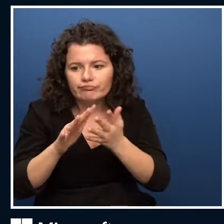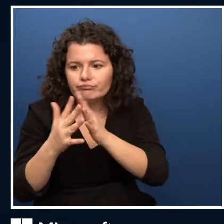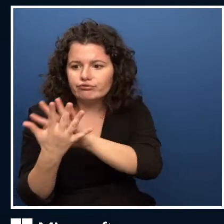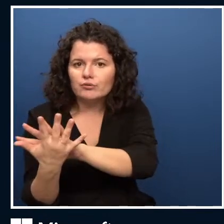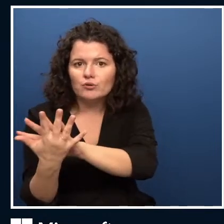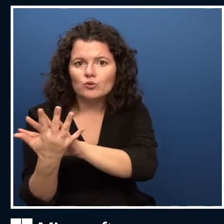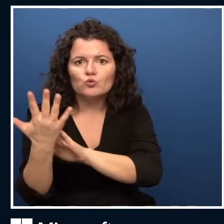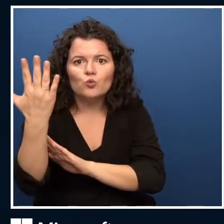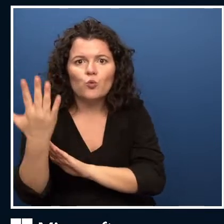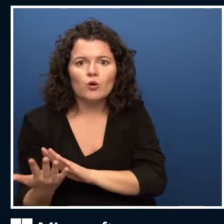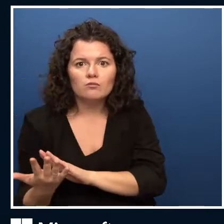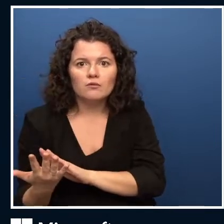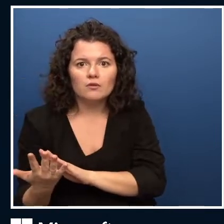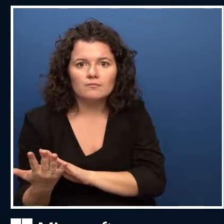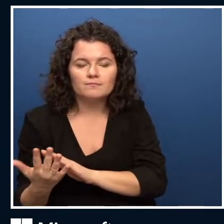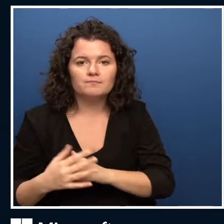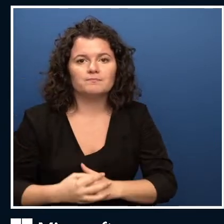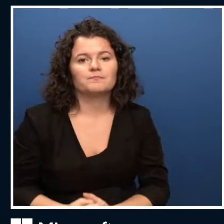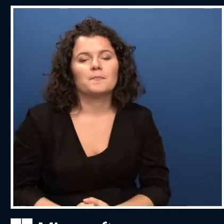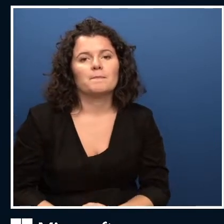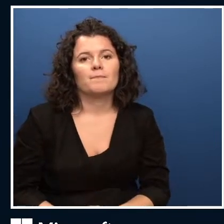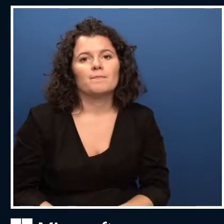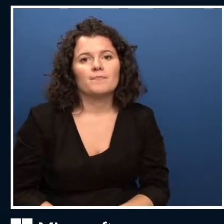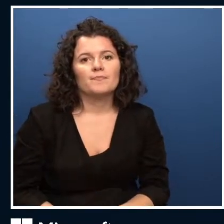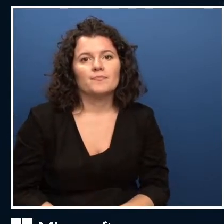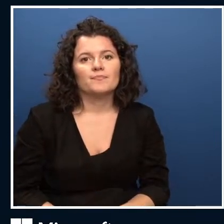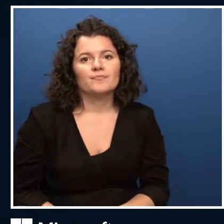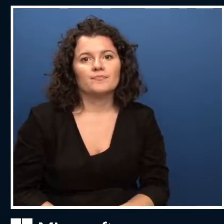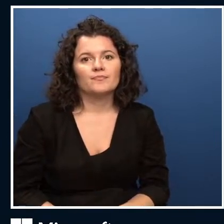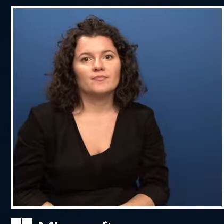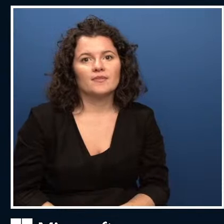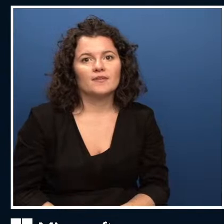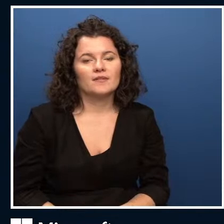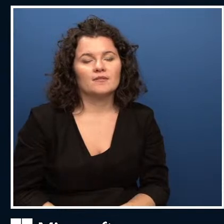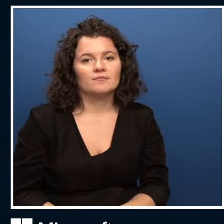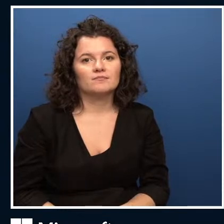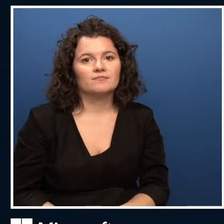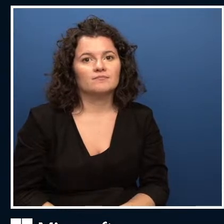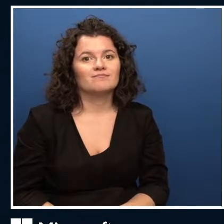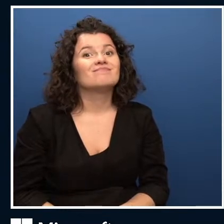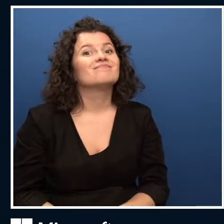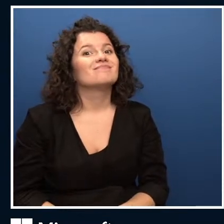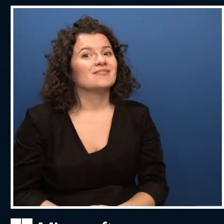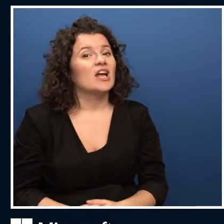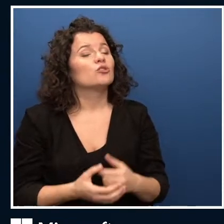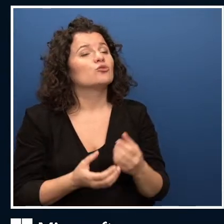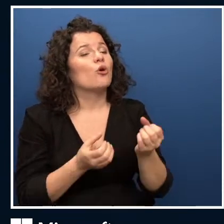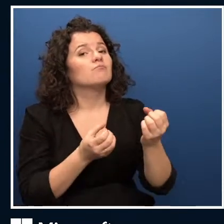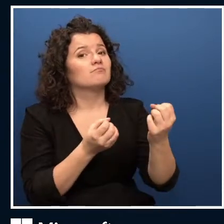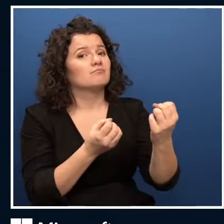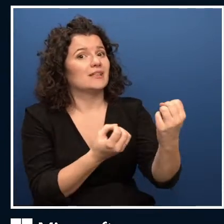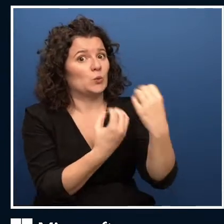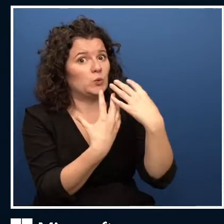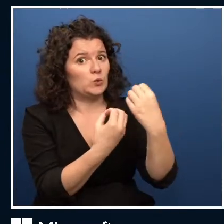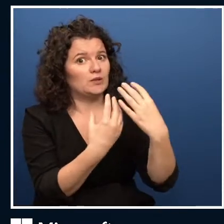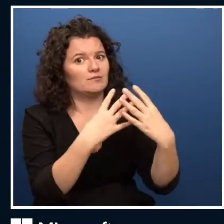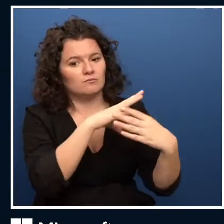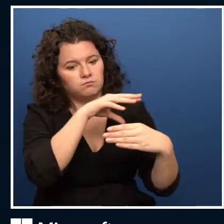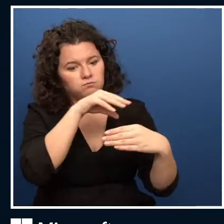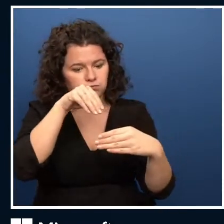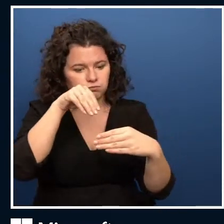computation of the computation and generation of the data, which we're going to ultimately be using for our neural networks. So